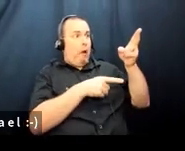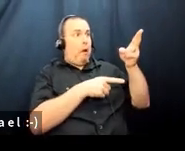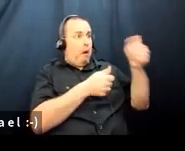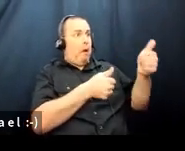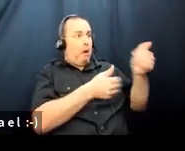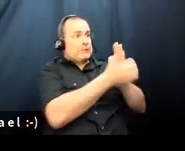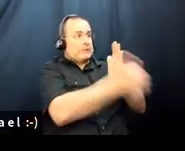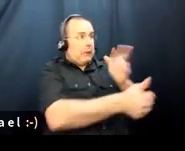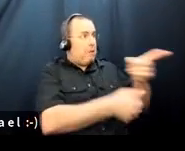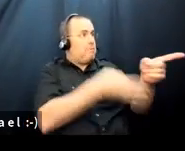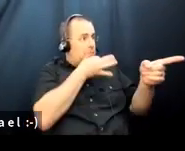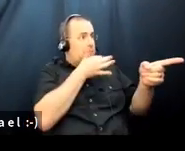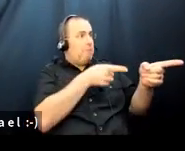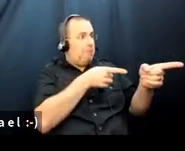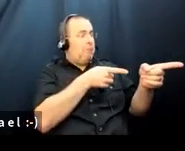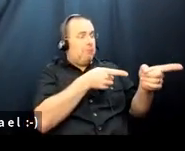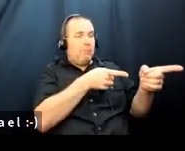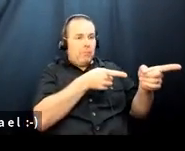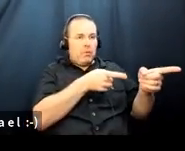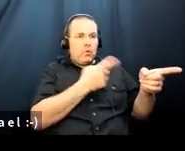then what we look at is